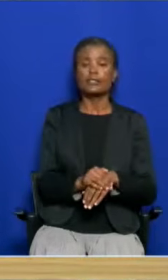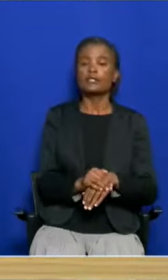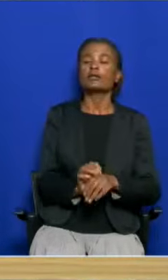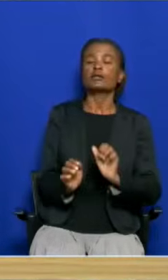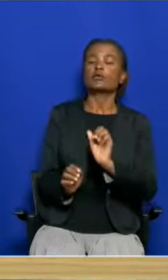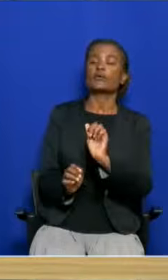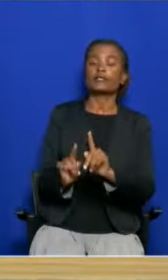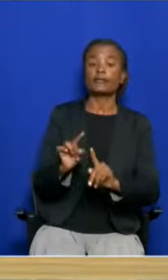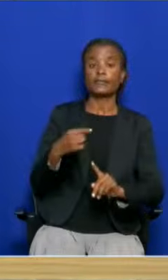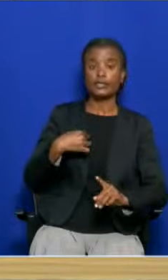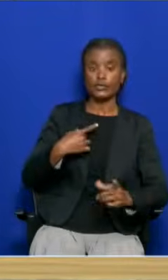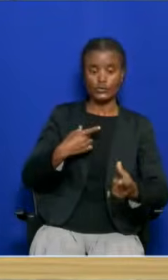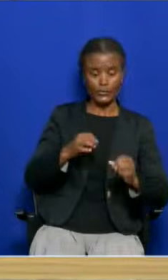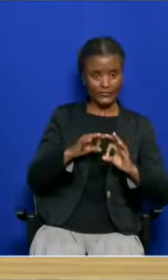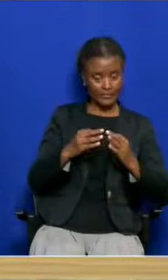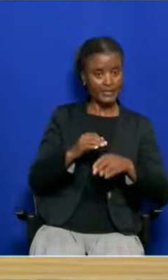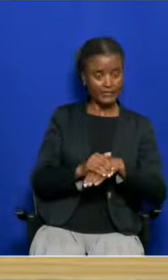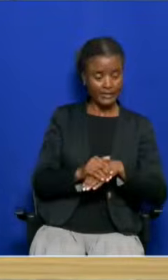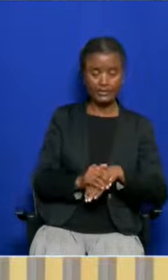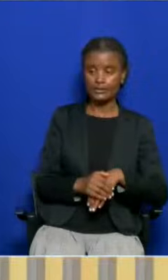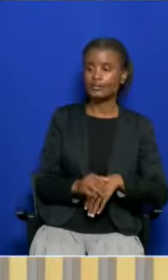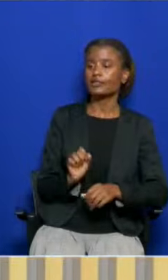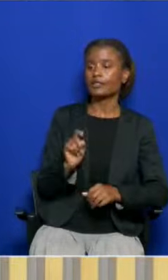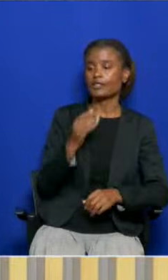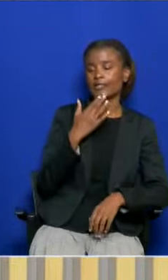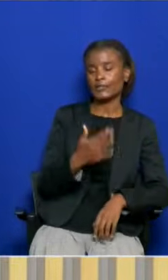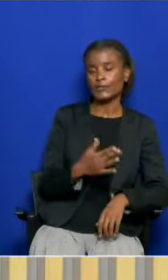Thank you, thank you.